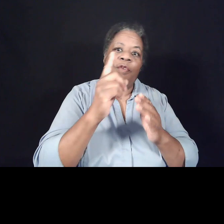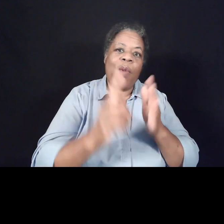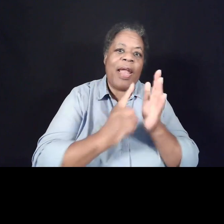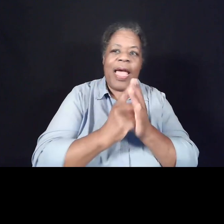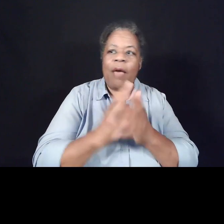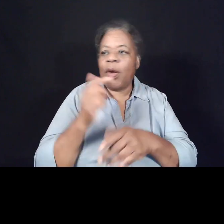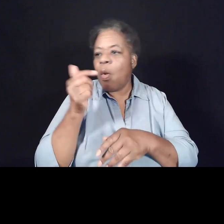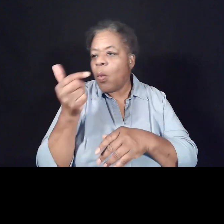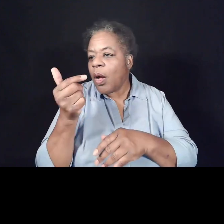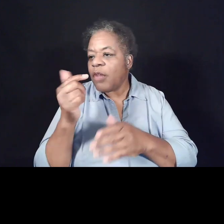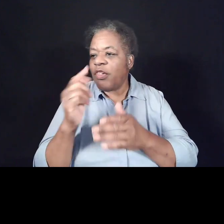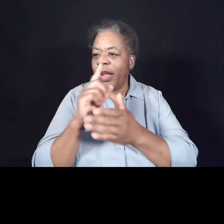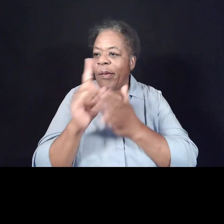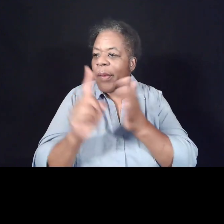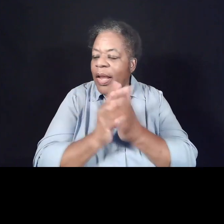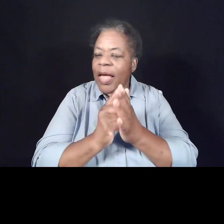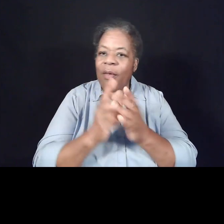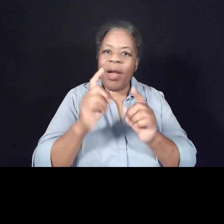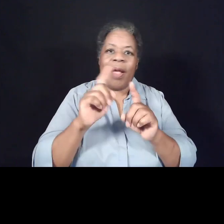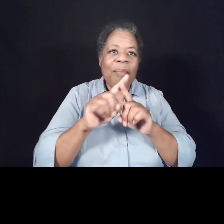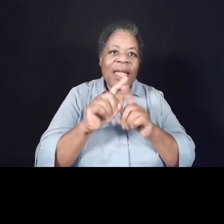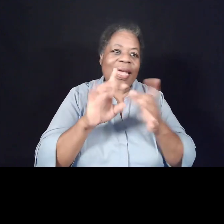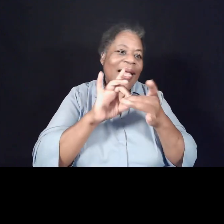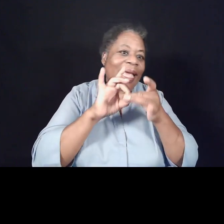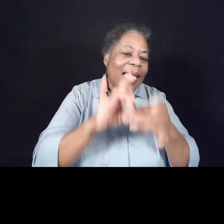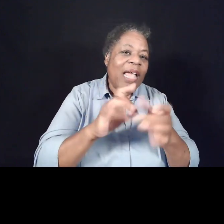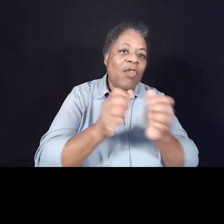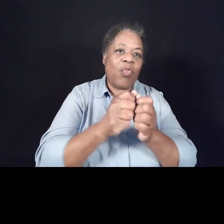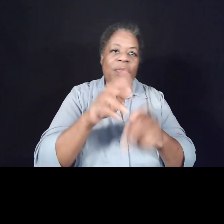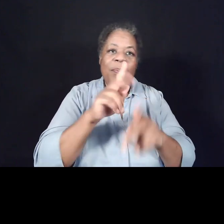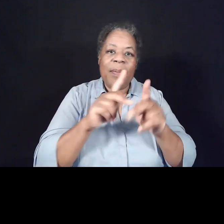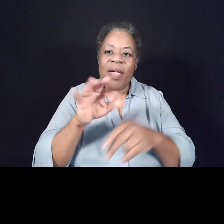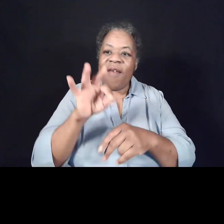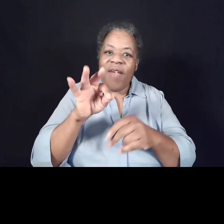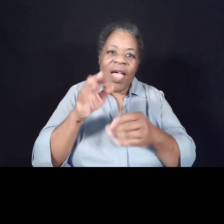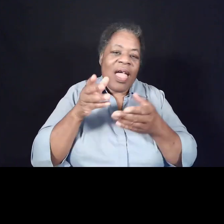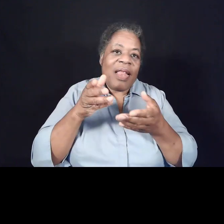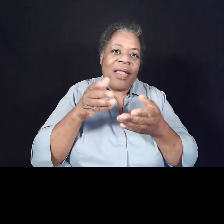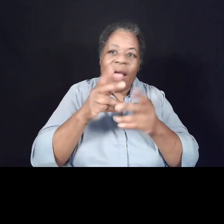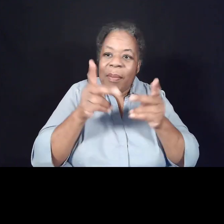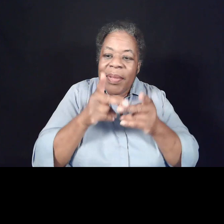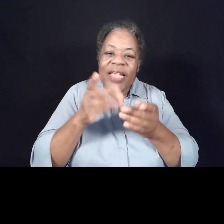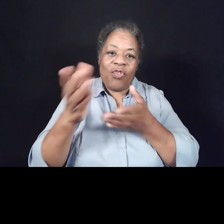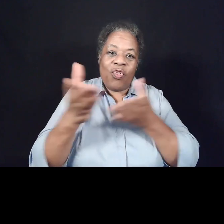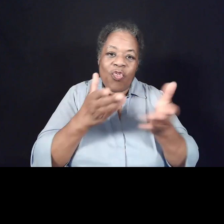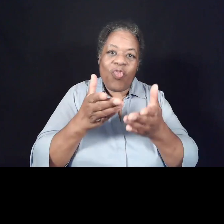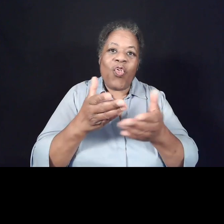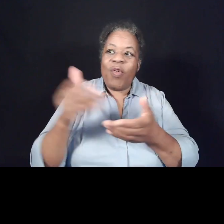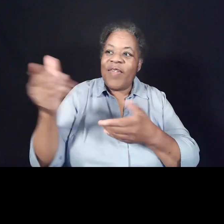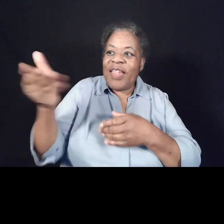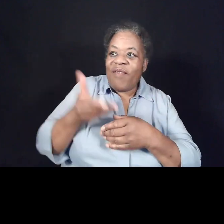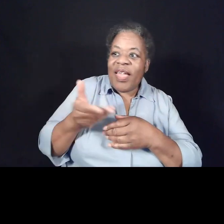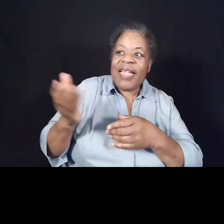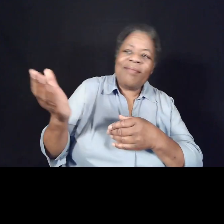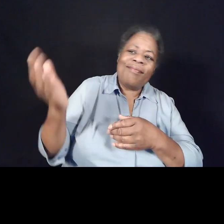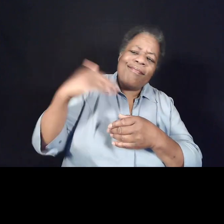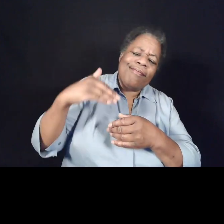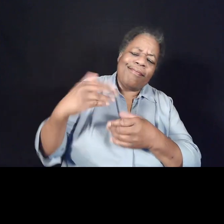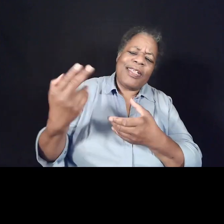but connecting with a group of people, finding a place to serve, inviting someone to join you.